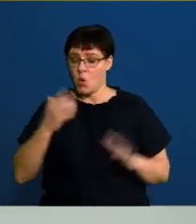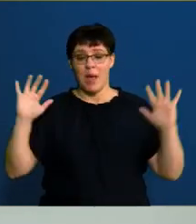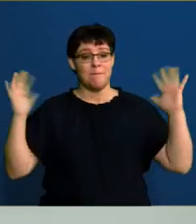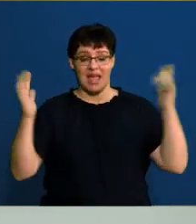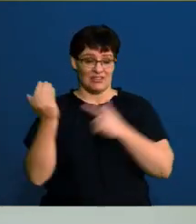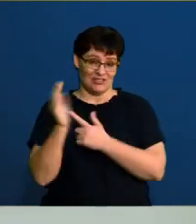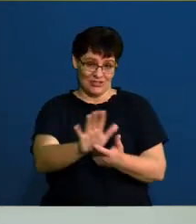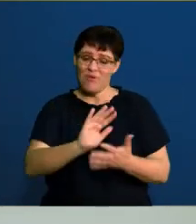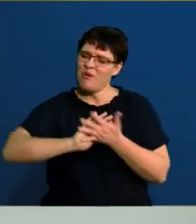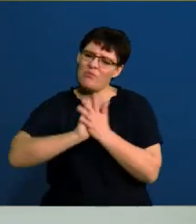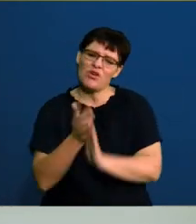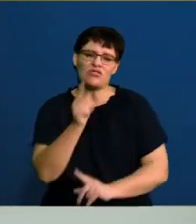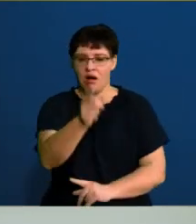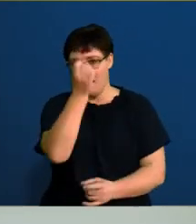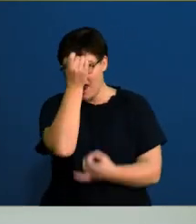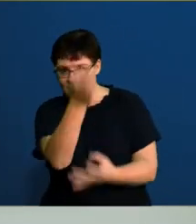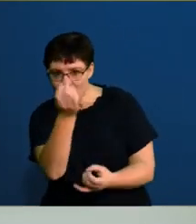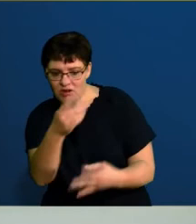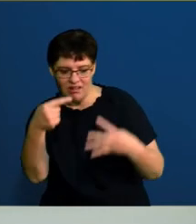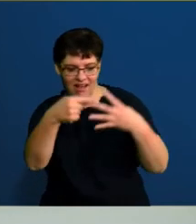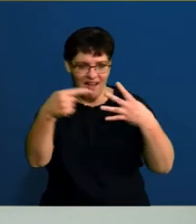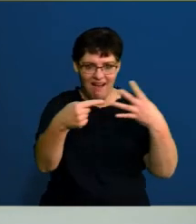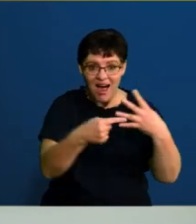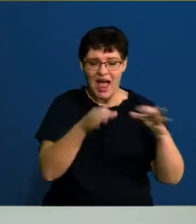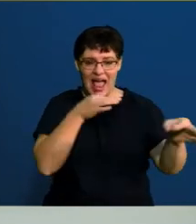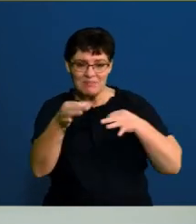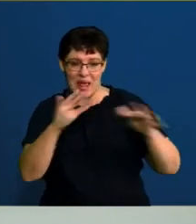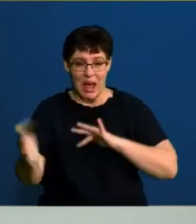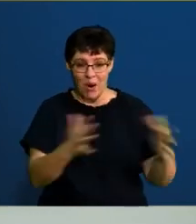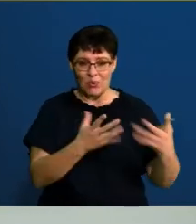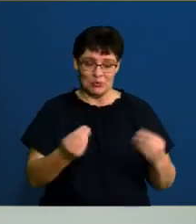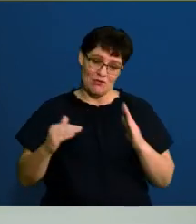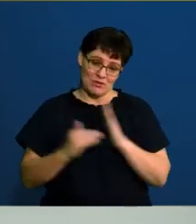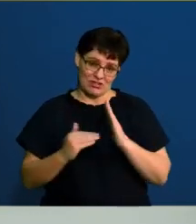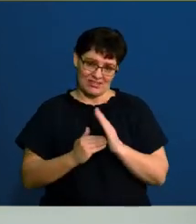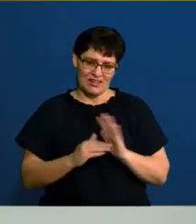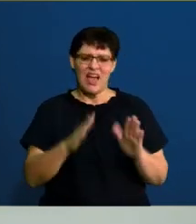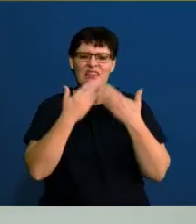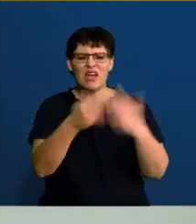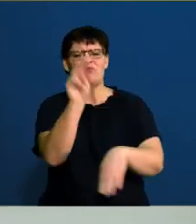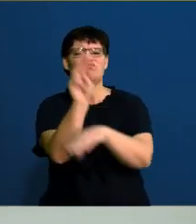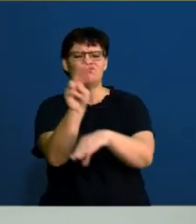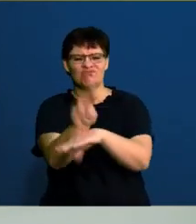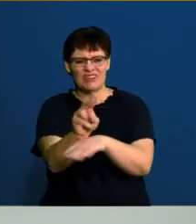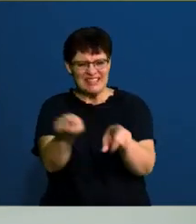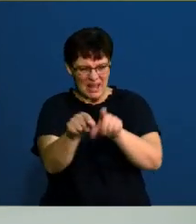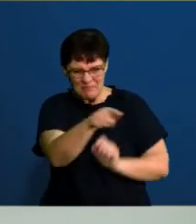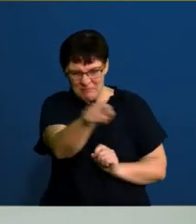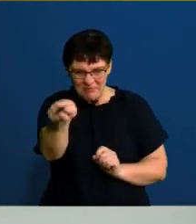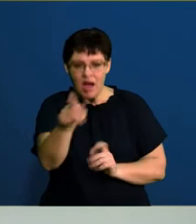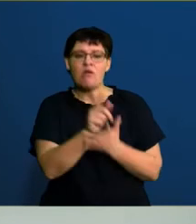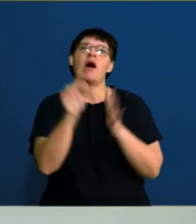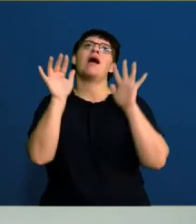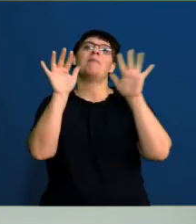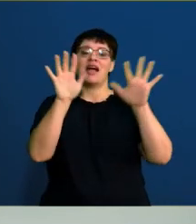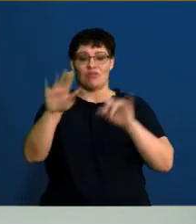show. We do appreciate all the tips, all the tricks that you've provided the matrix. Guys, thank you so much for tuning in as well. You've been amazing